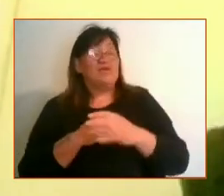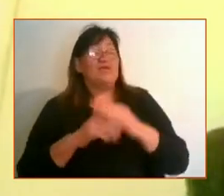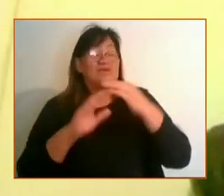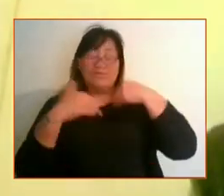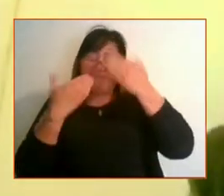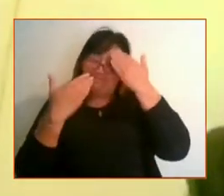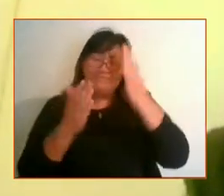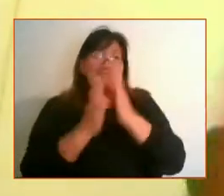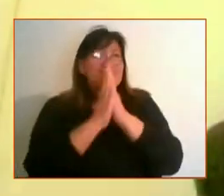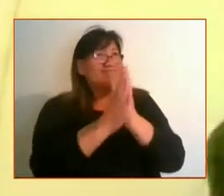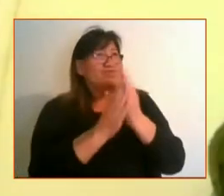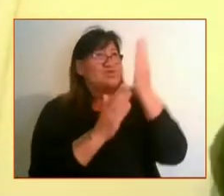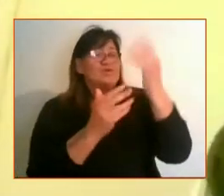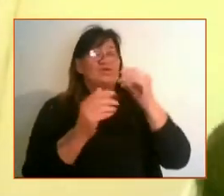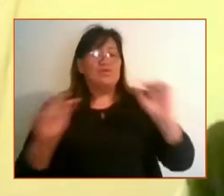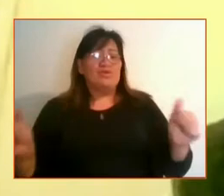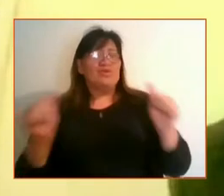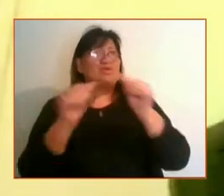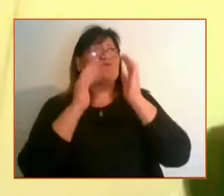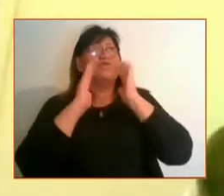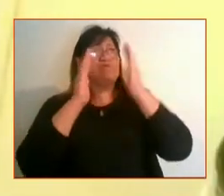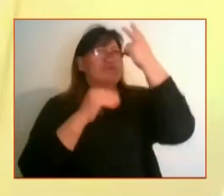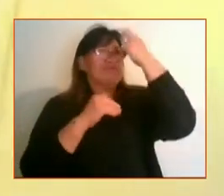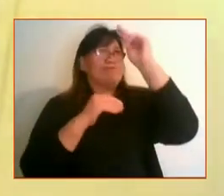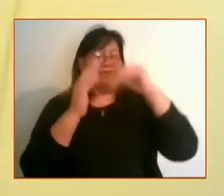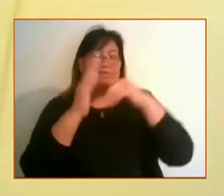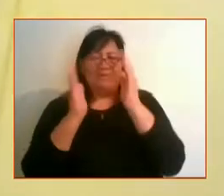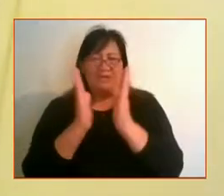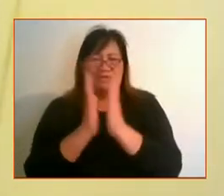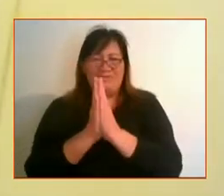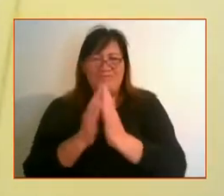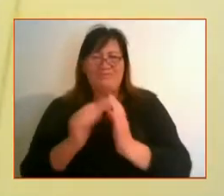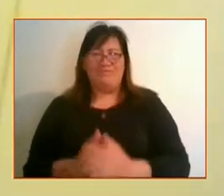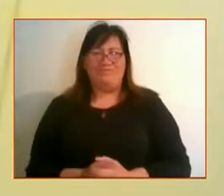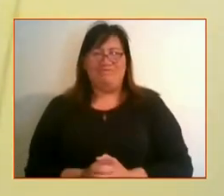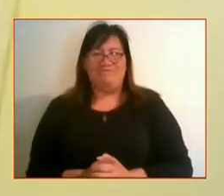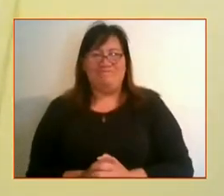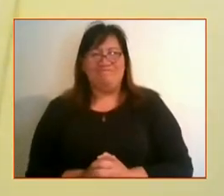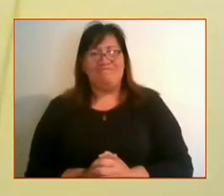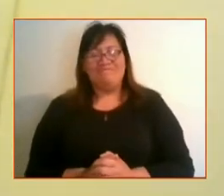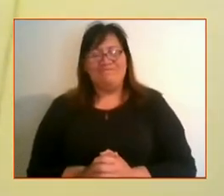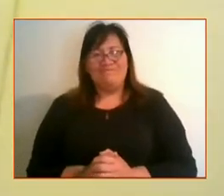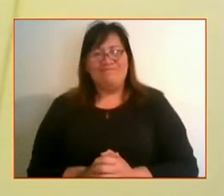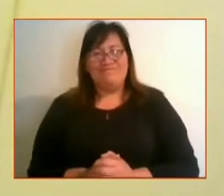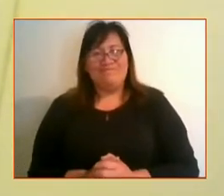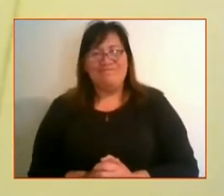pā, rōri ki tō ingoa tapu. Amene. Amene.